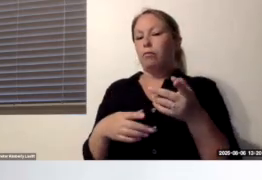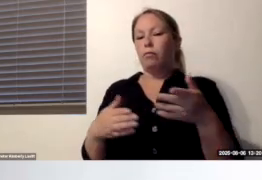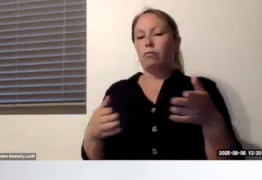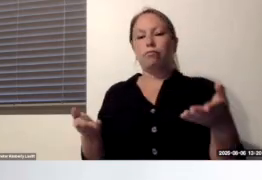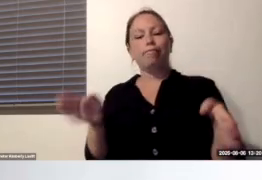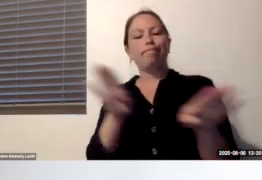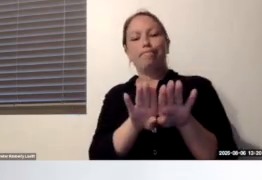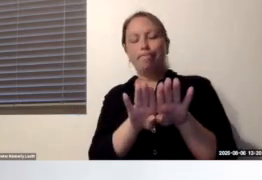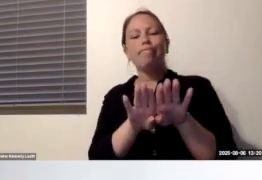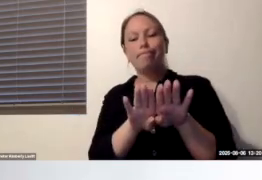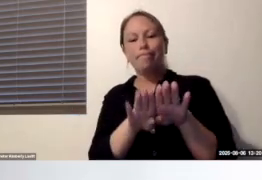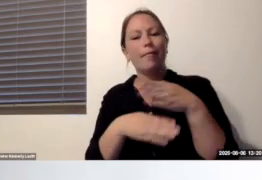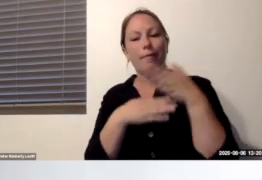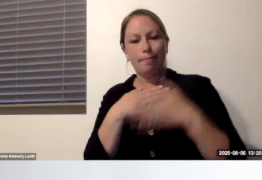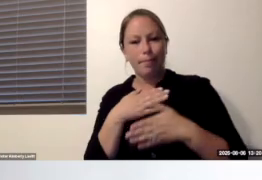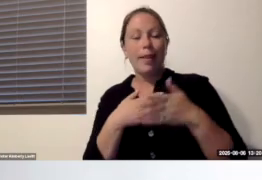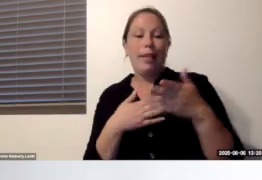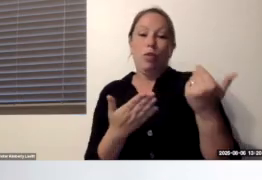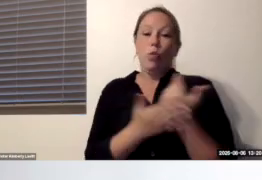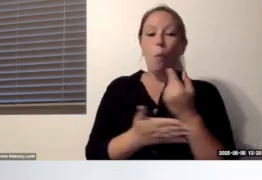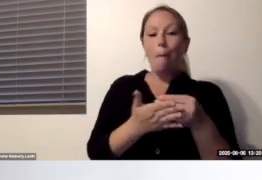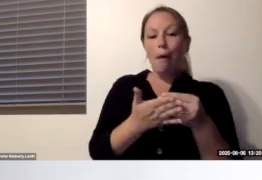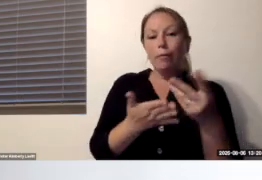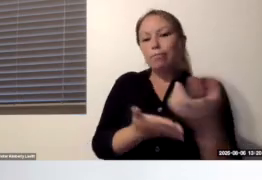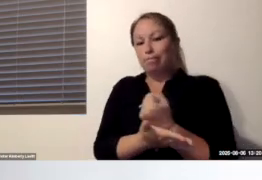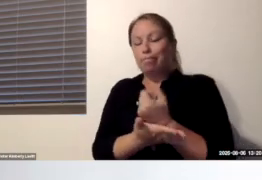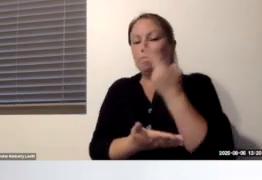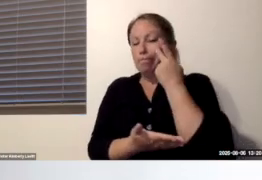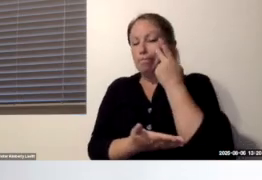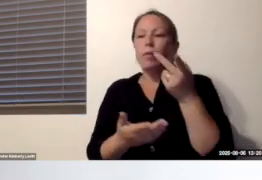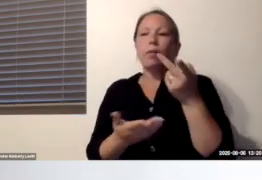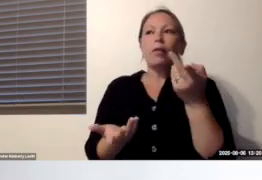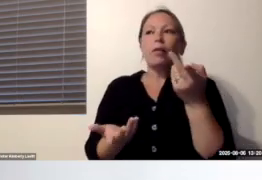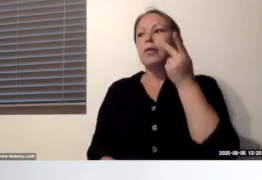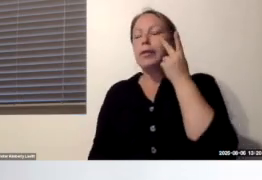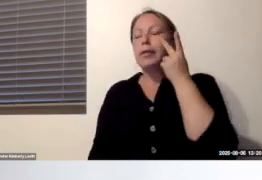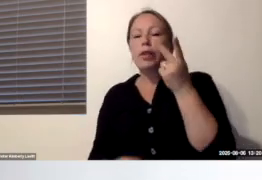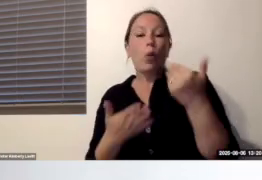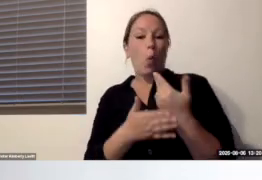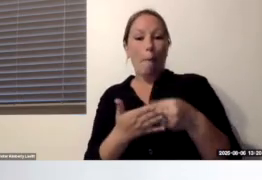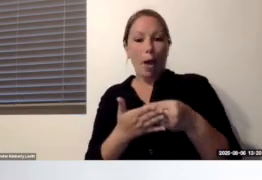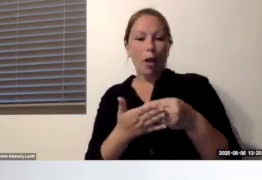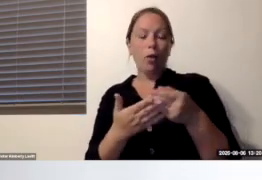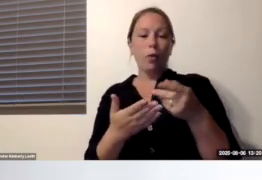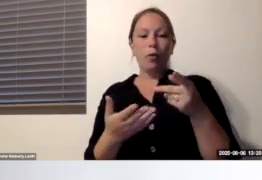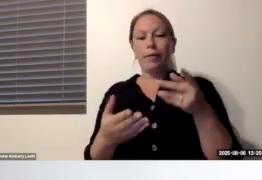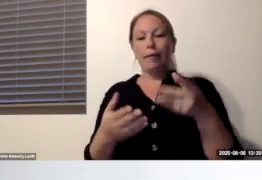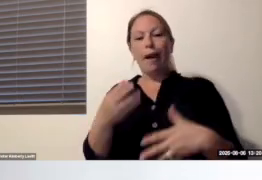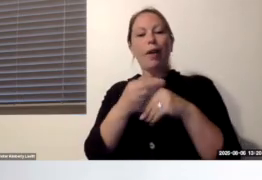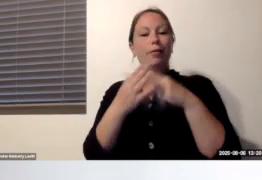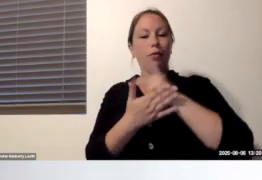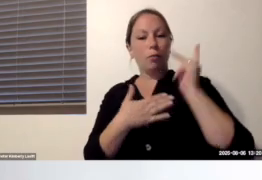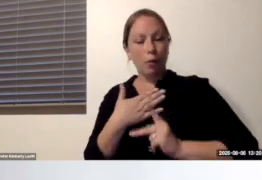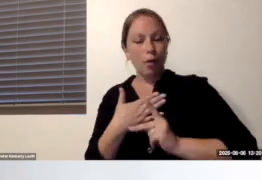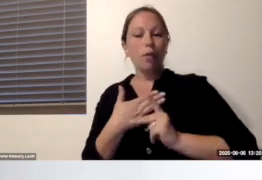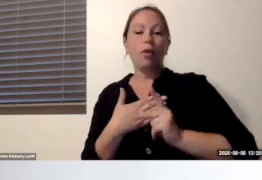is appropriated. We are seeing that with new money we're infusing into the programs,